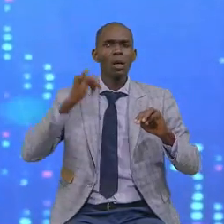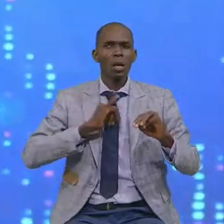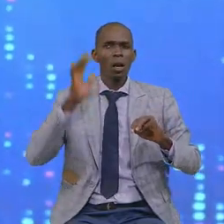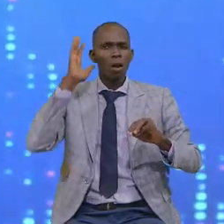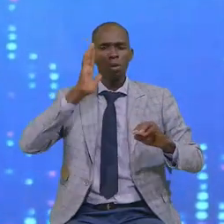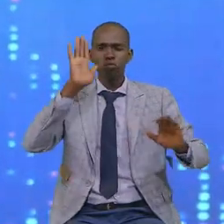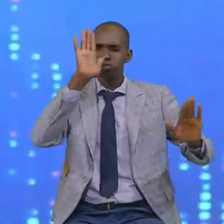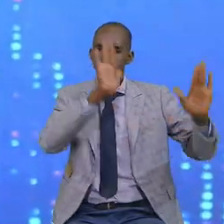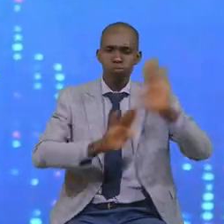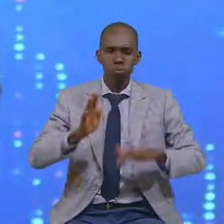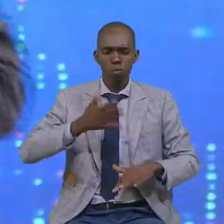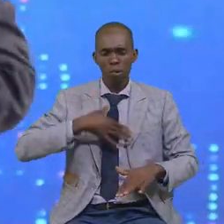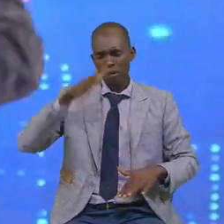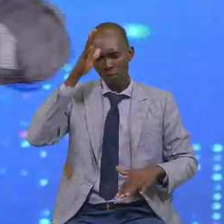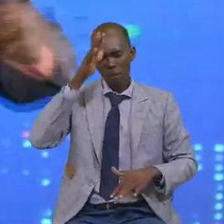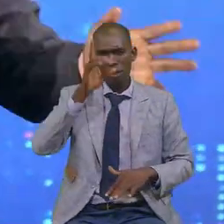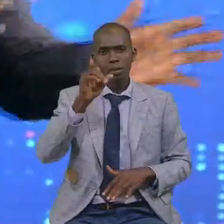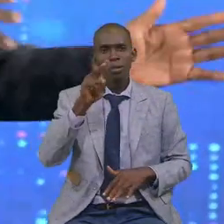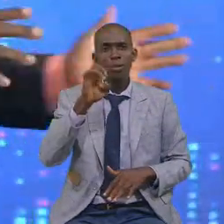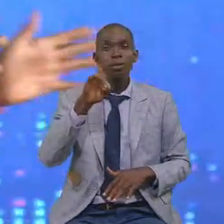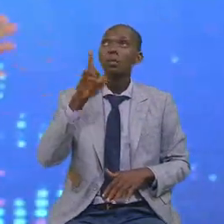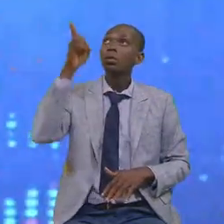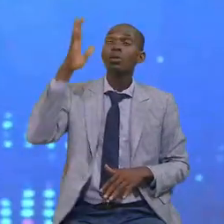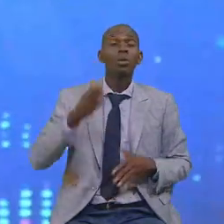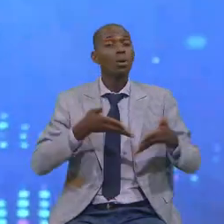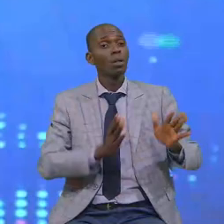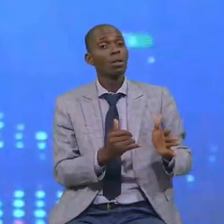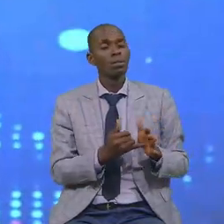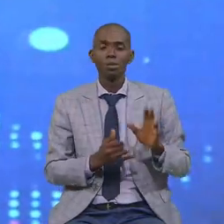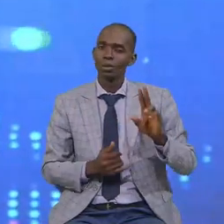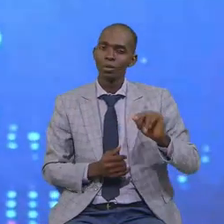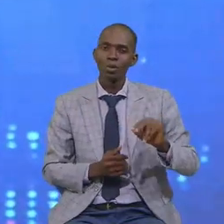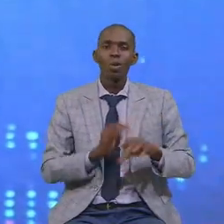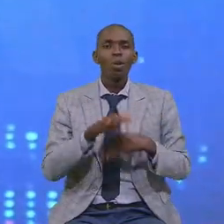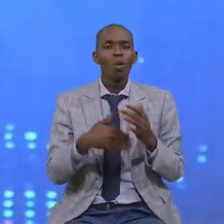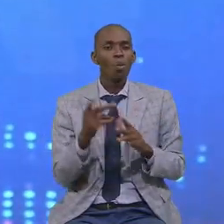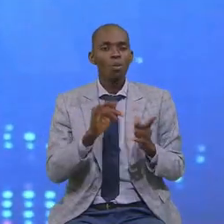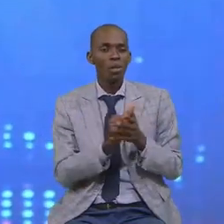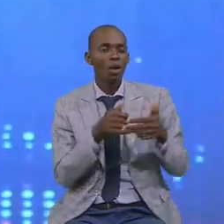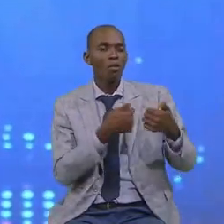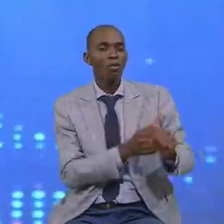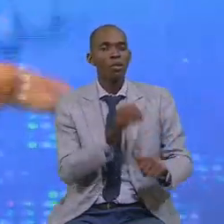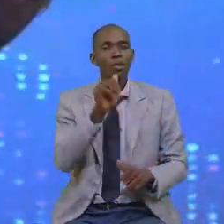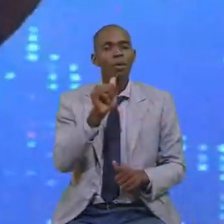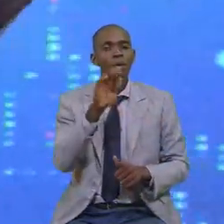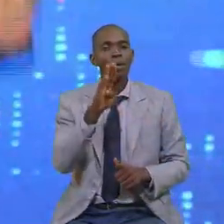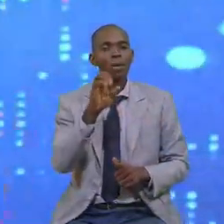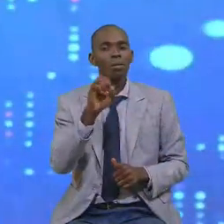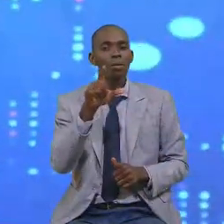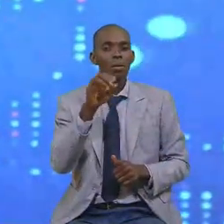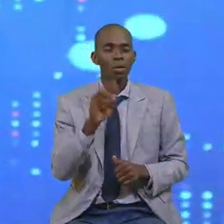father. God has not said that. And you know, all those people that followed him, they're going to